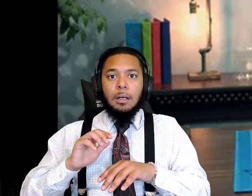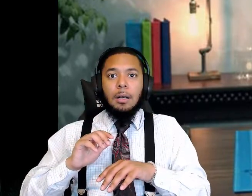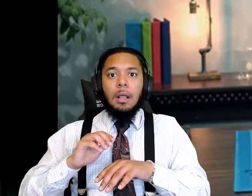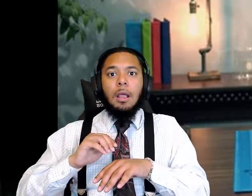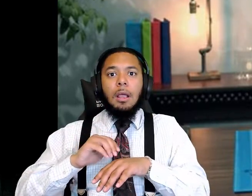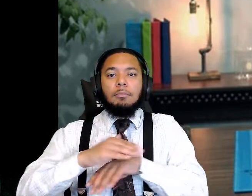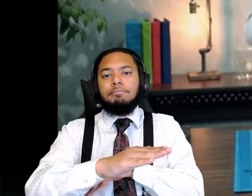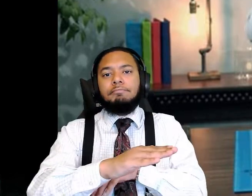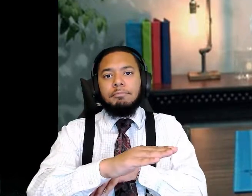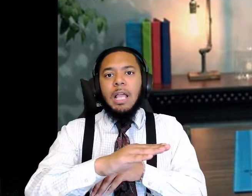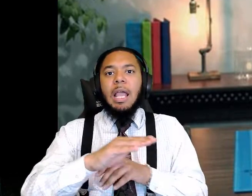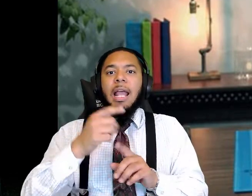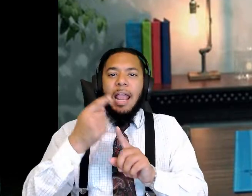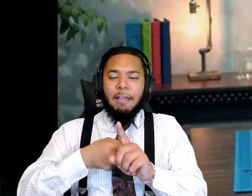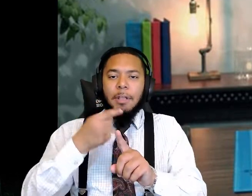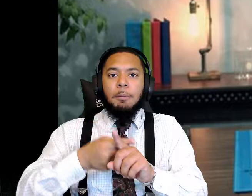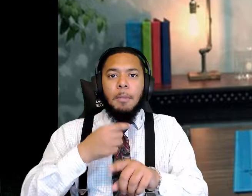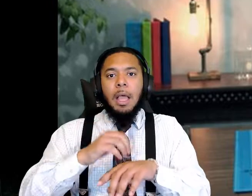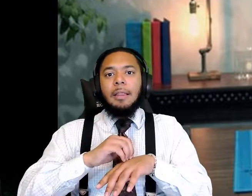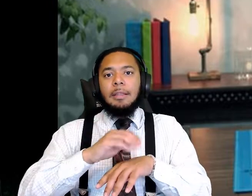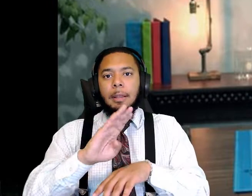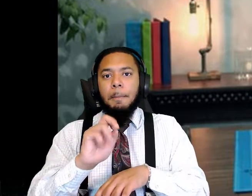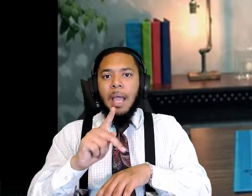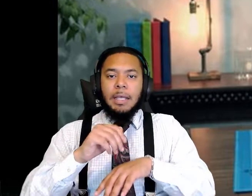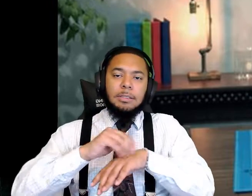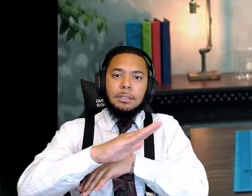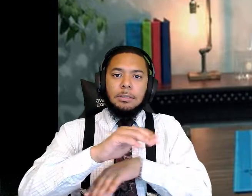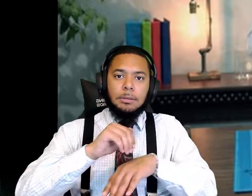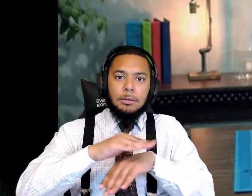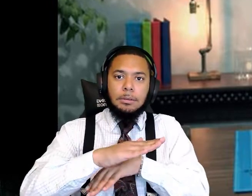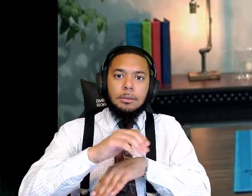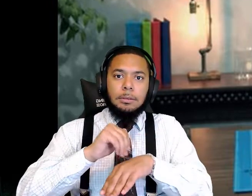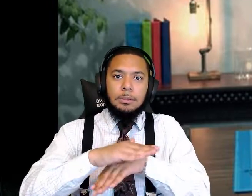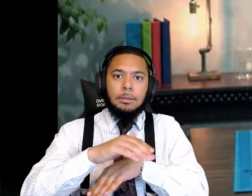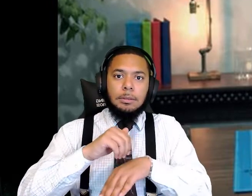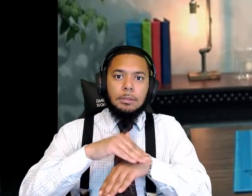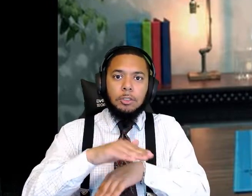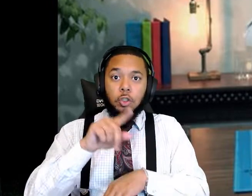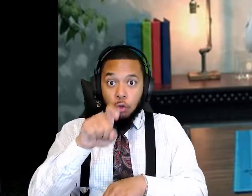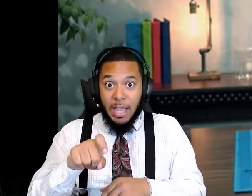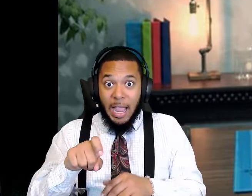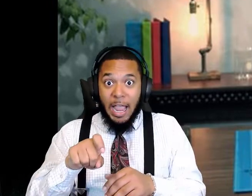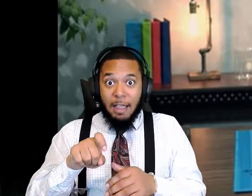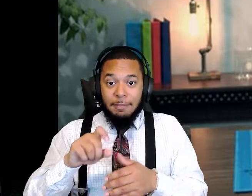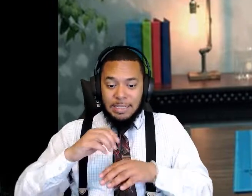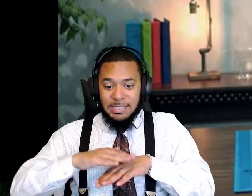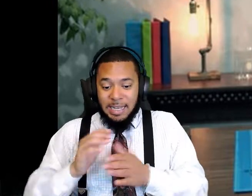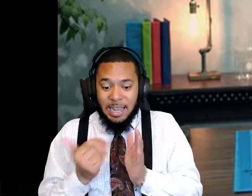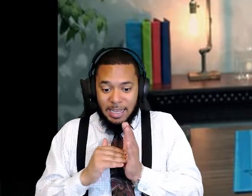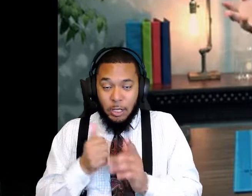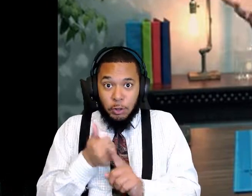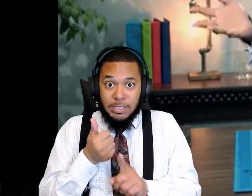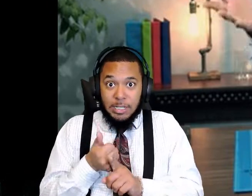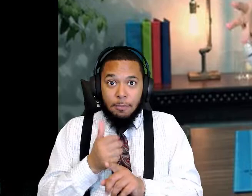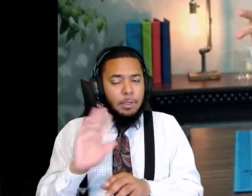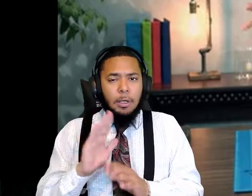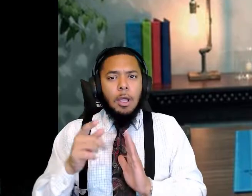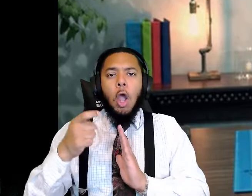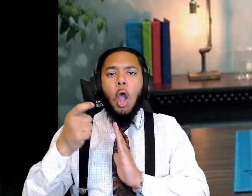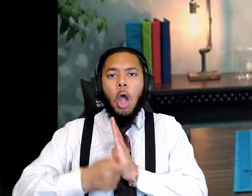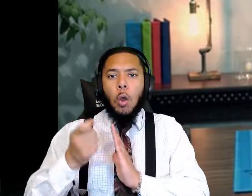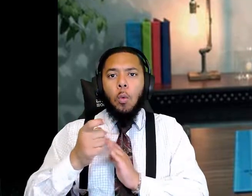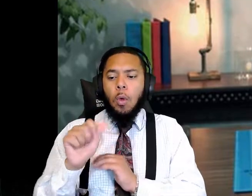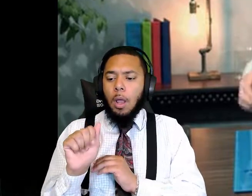just sends the bank another $523, and you don't have to do anything. That's called auto pay, like